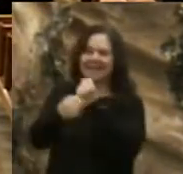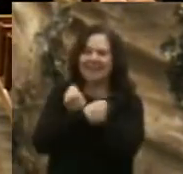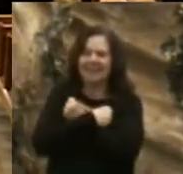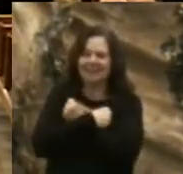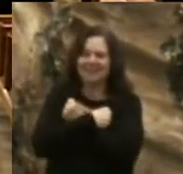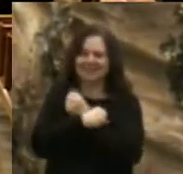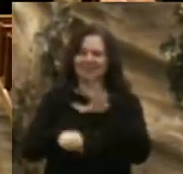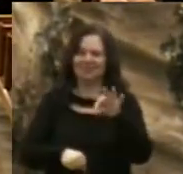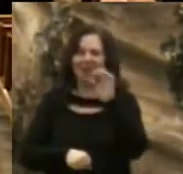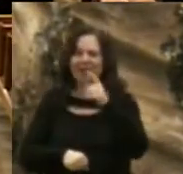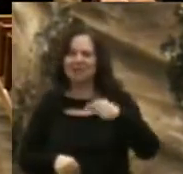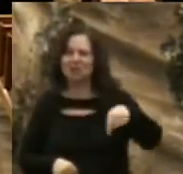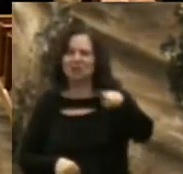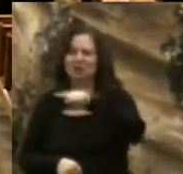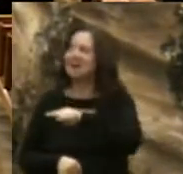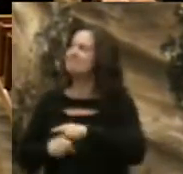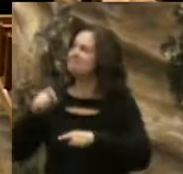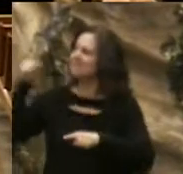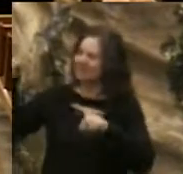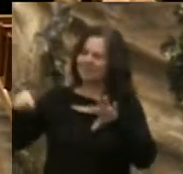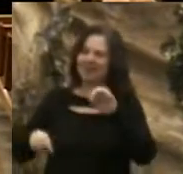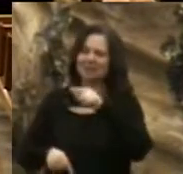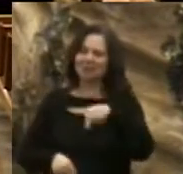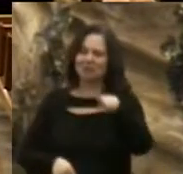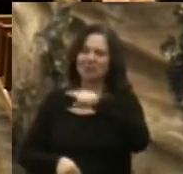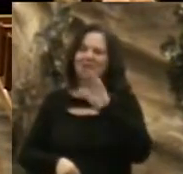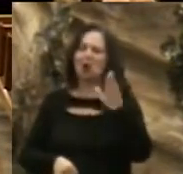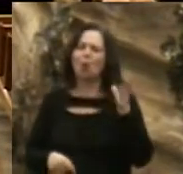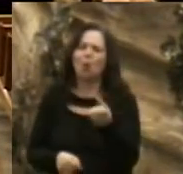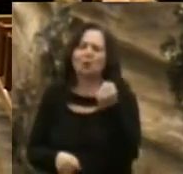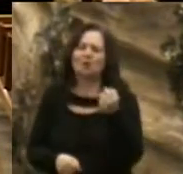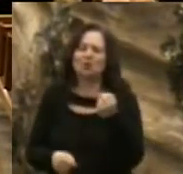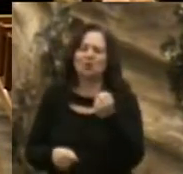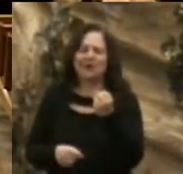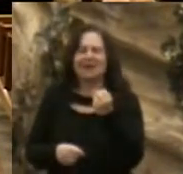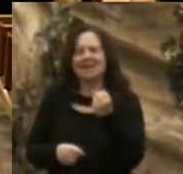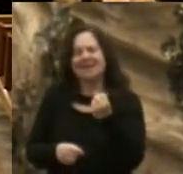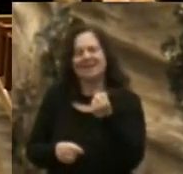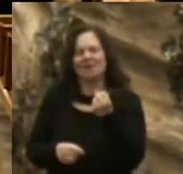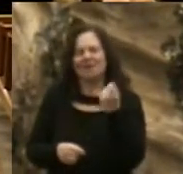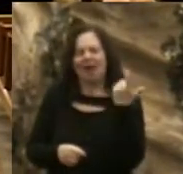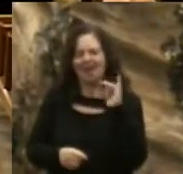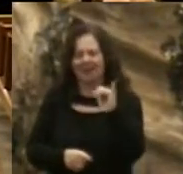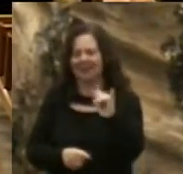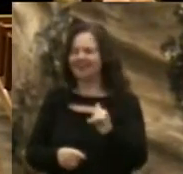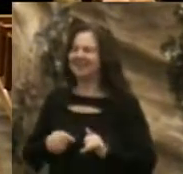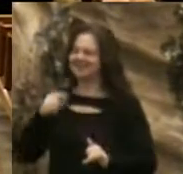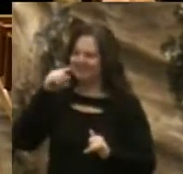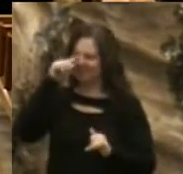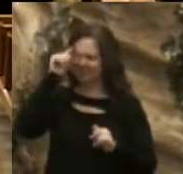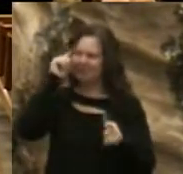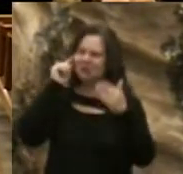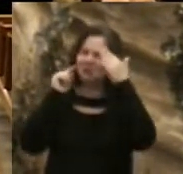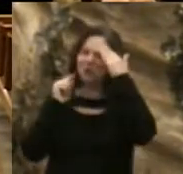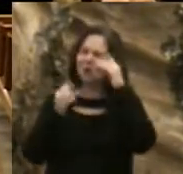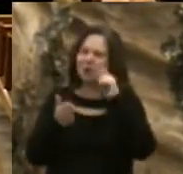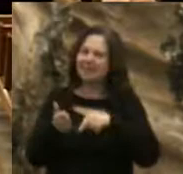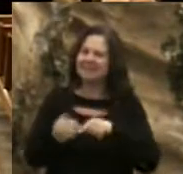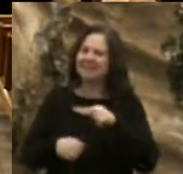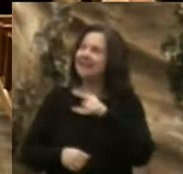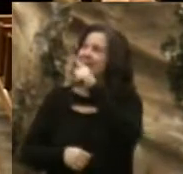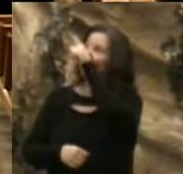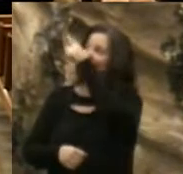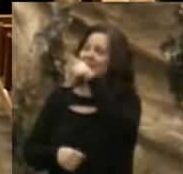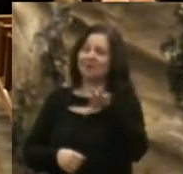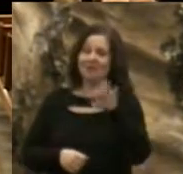you. And when he finds you, he holds you and keeps you forever. And you know what? When he finds us,